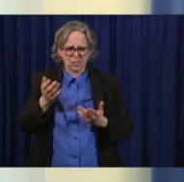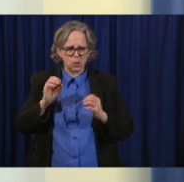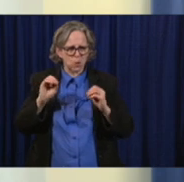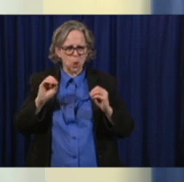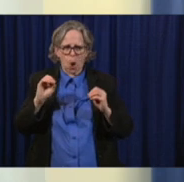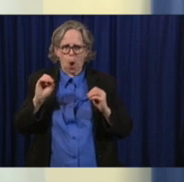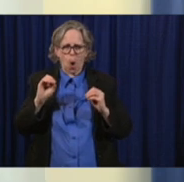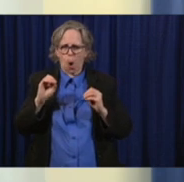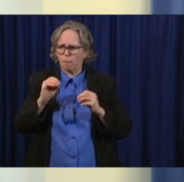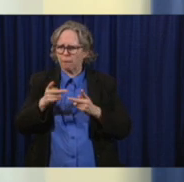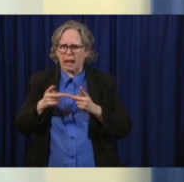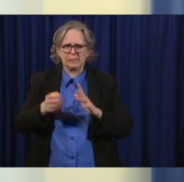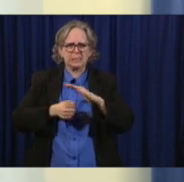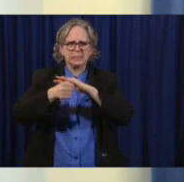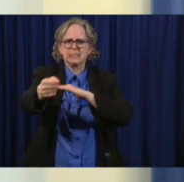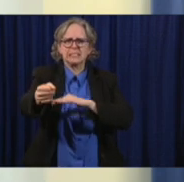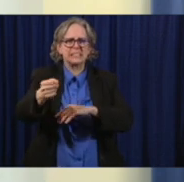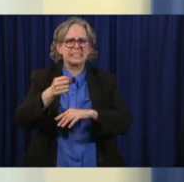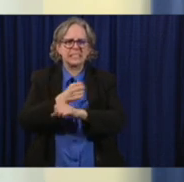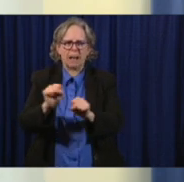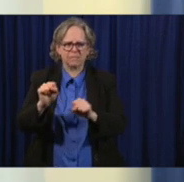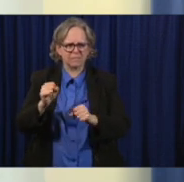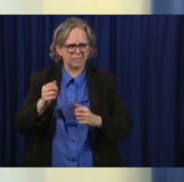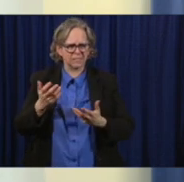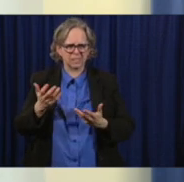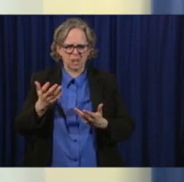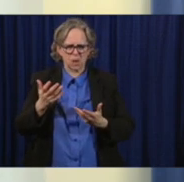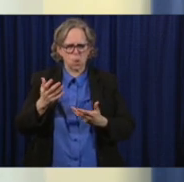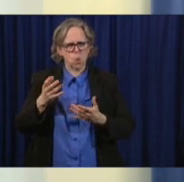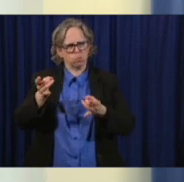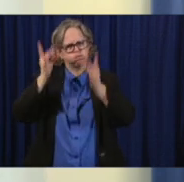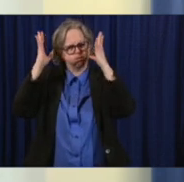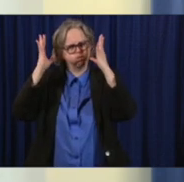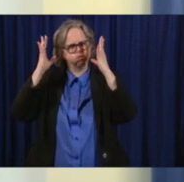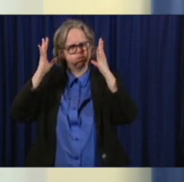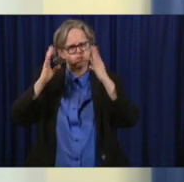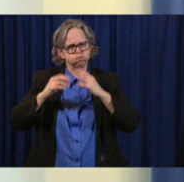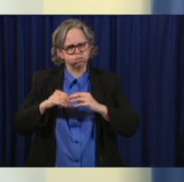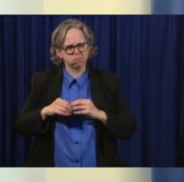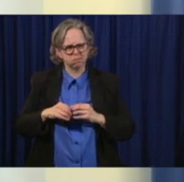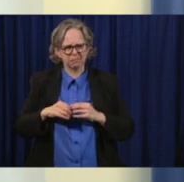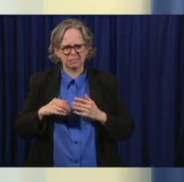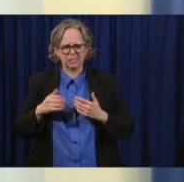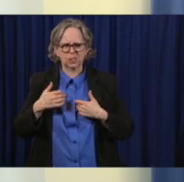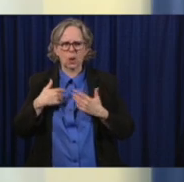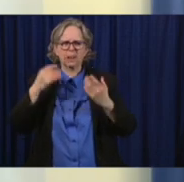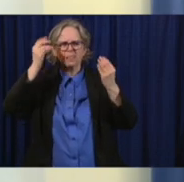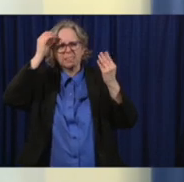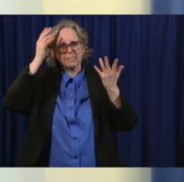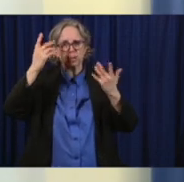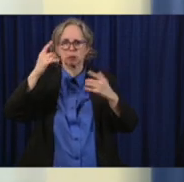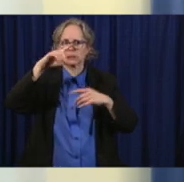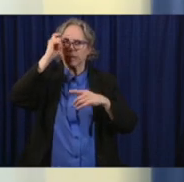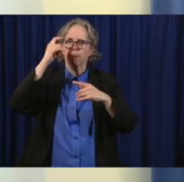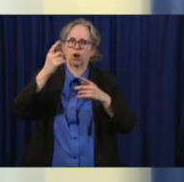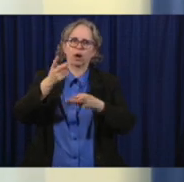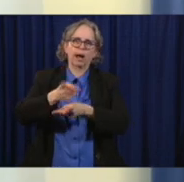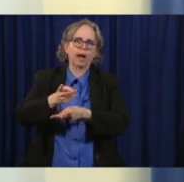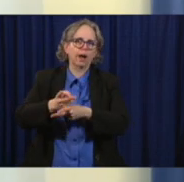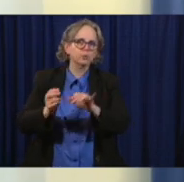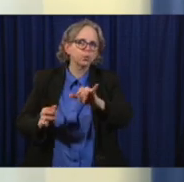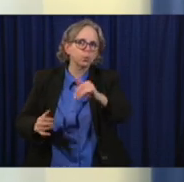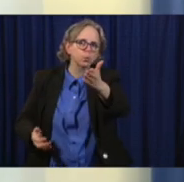issues around summer camp programs. So like everything else we've done, it's been looking at difficult options sometimes and